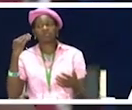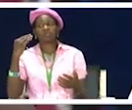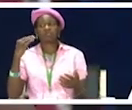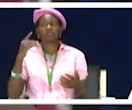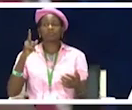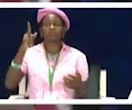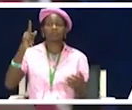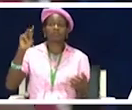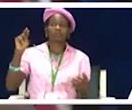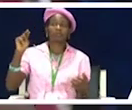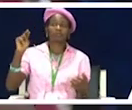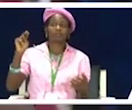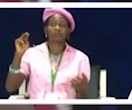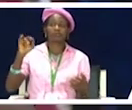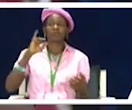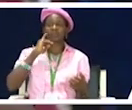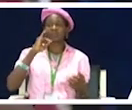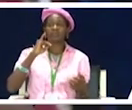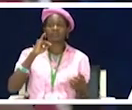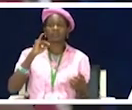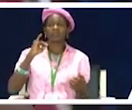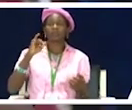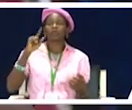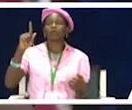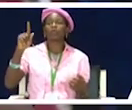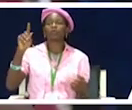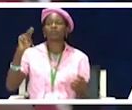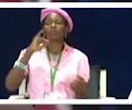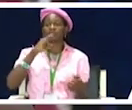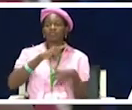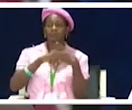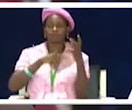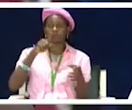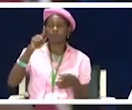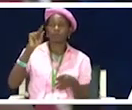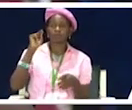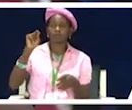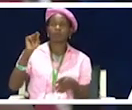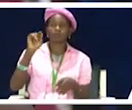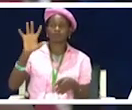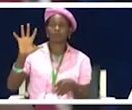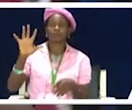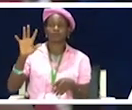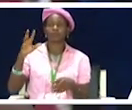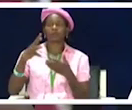1 naira is equal to at least $1.5.